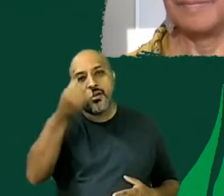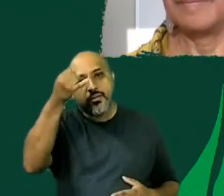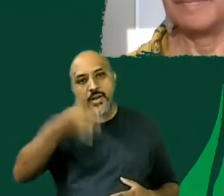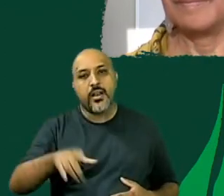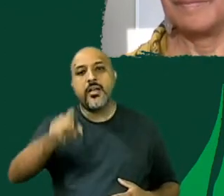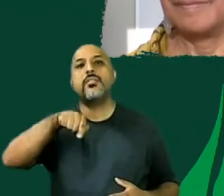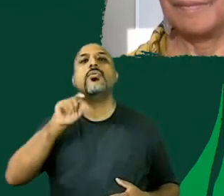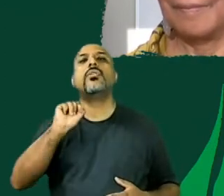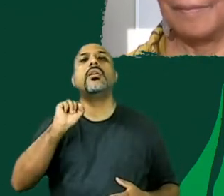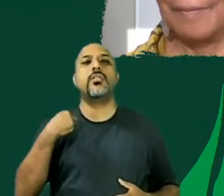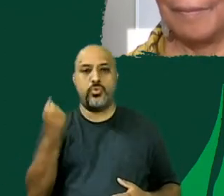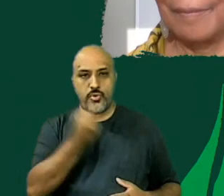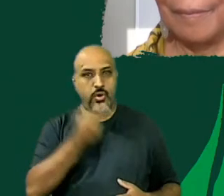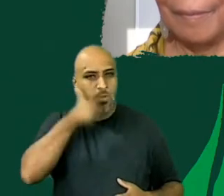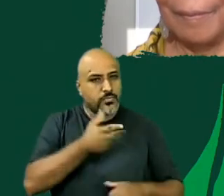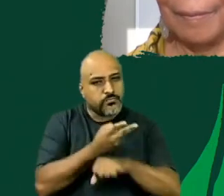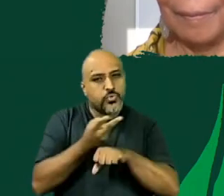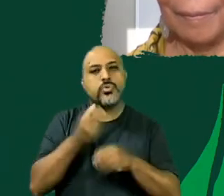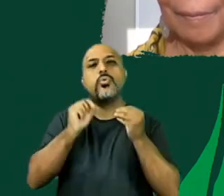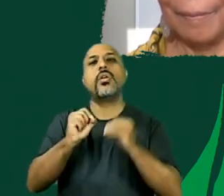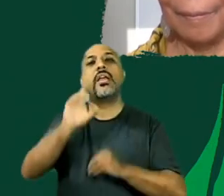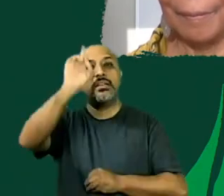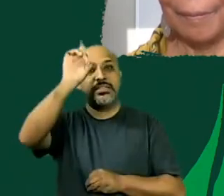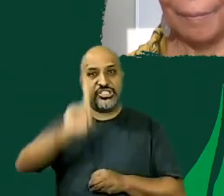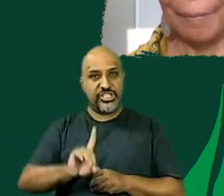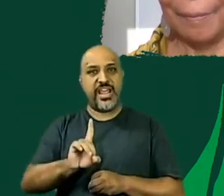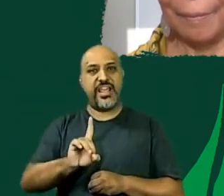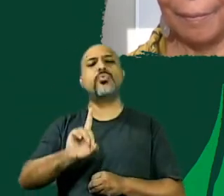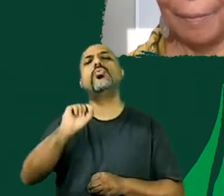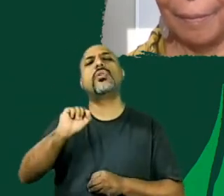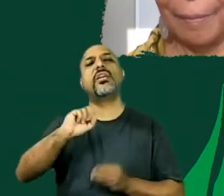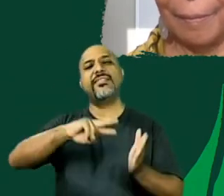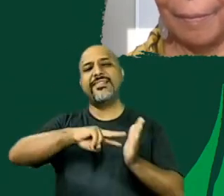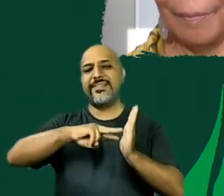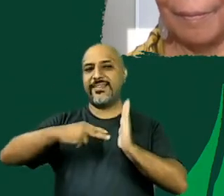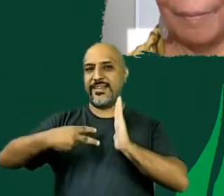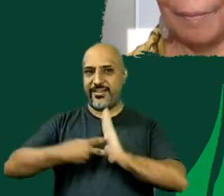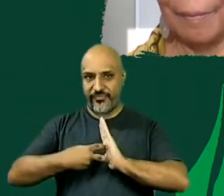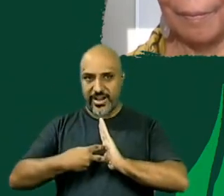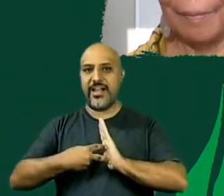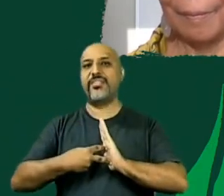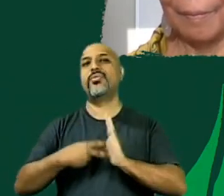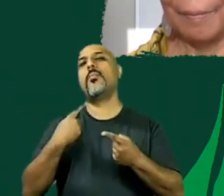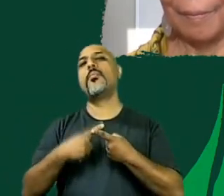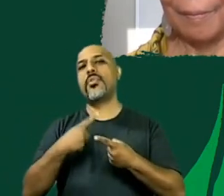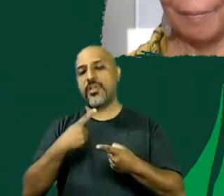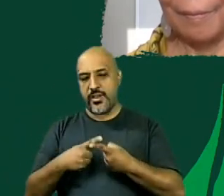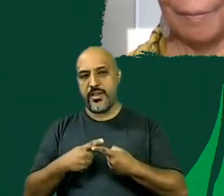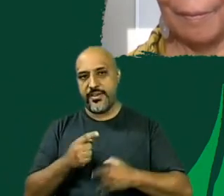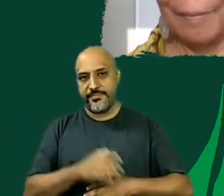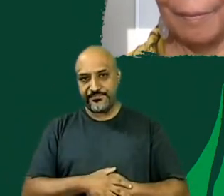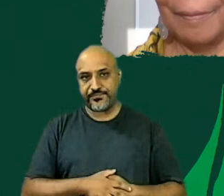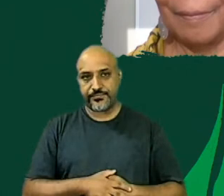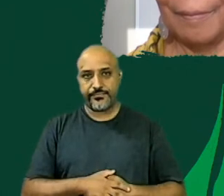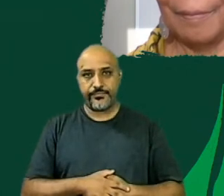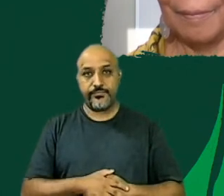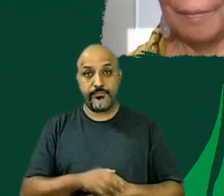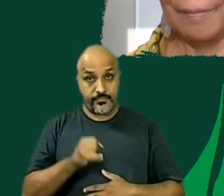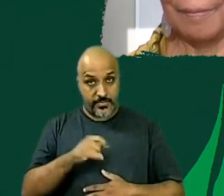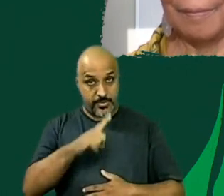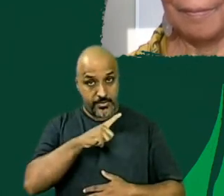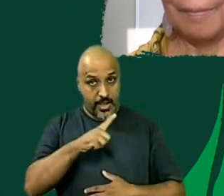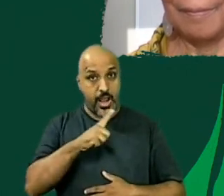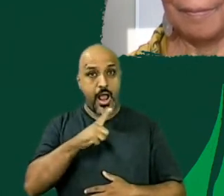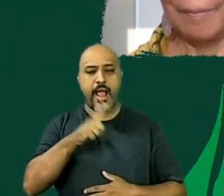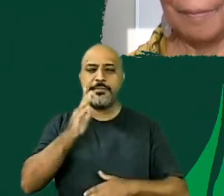we seek this right and pursue this right to mean, to signify, because if